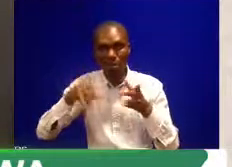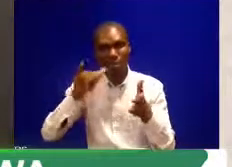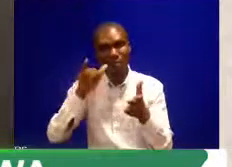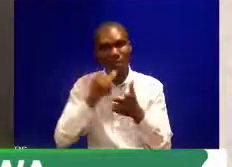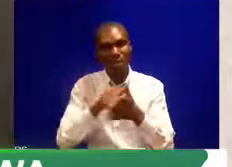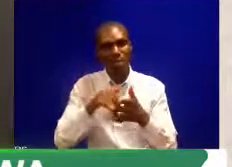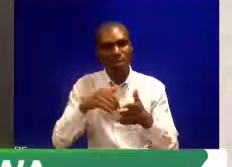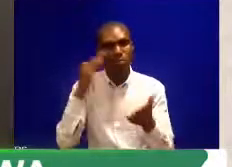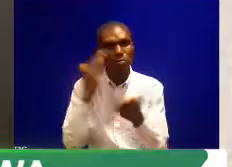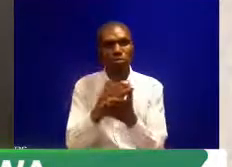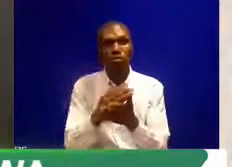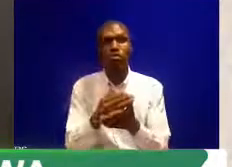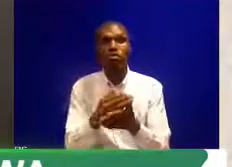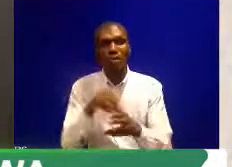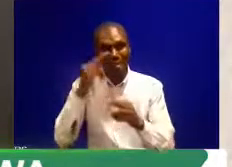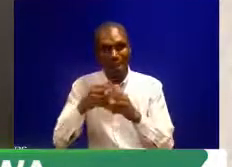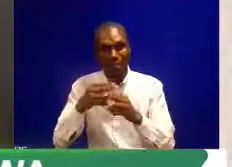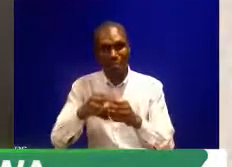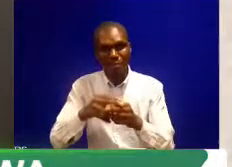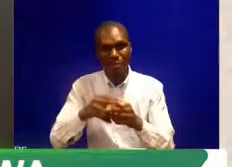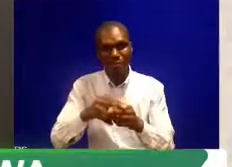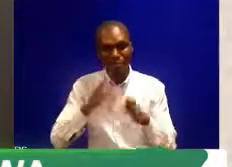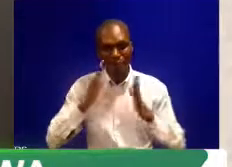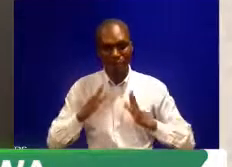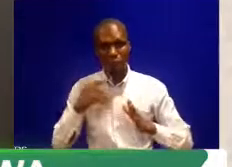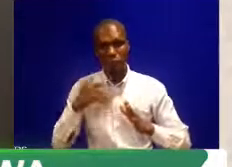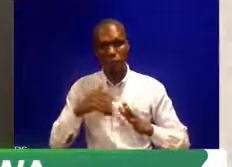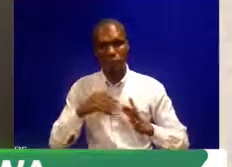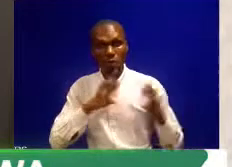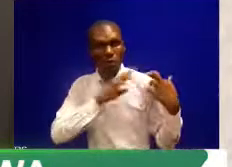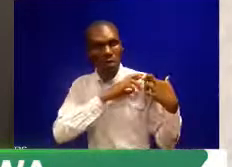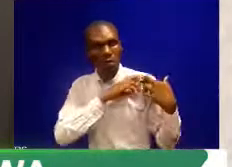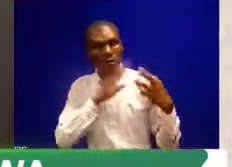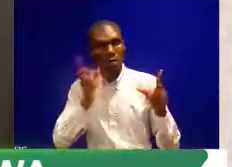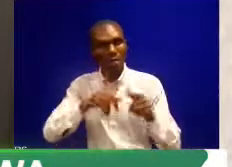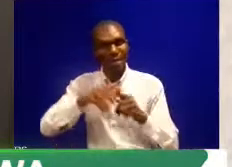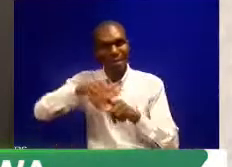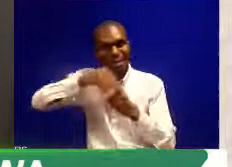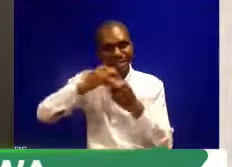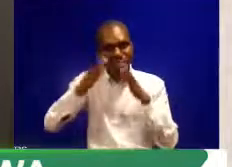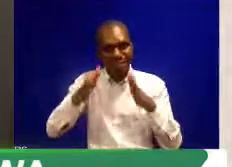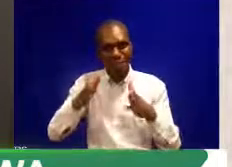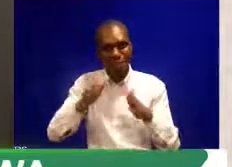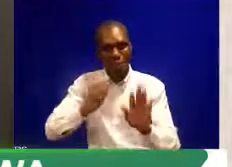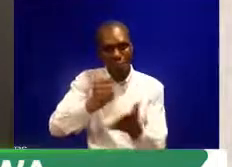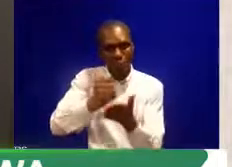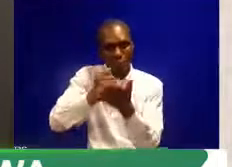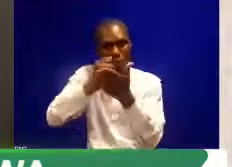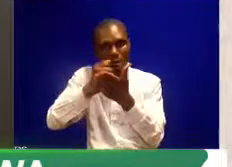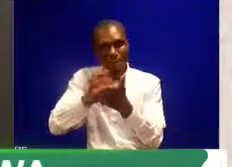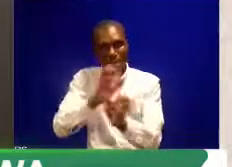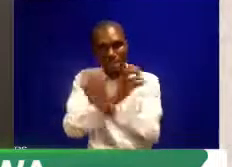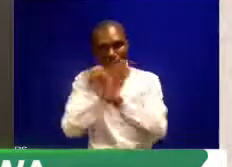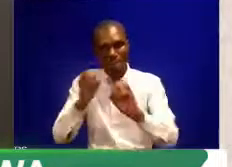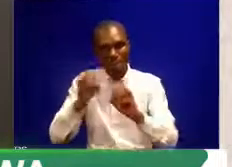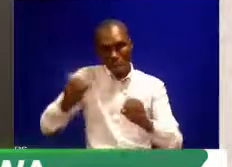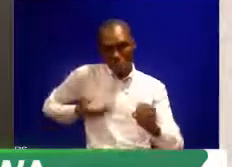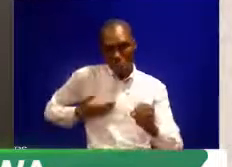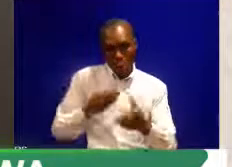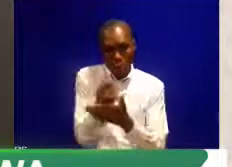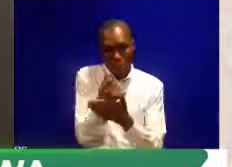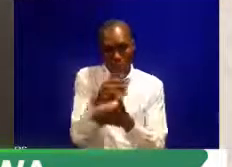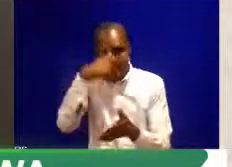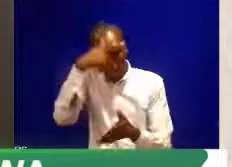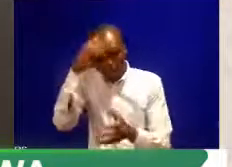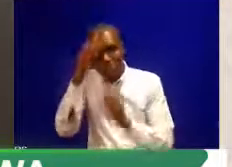you actually need an architect and you need a structural engineer to help you to safeguard your own money.